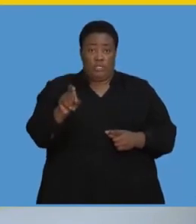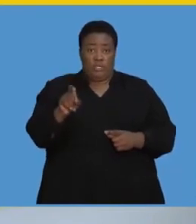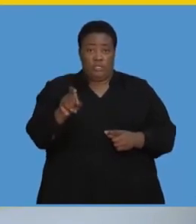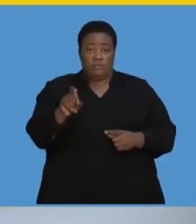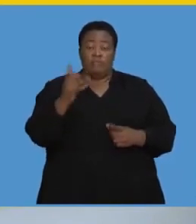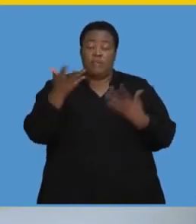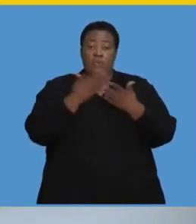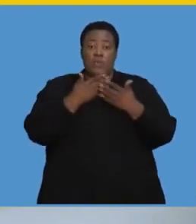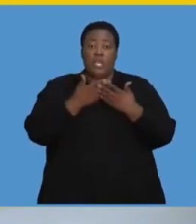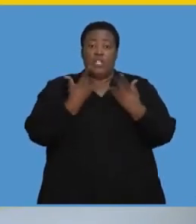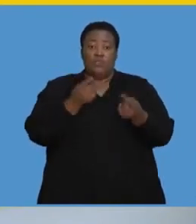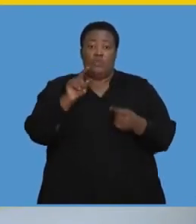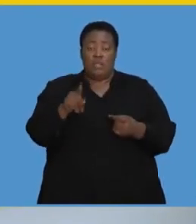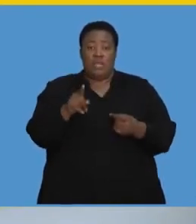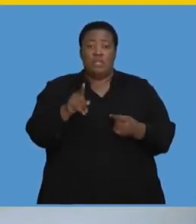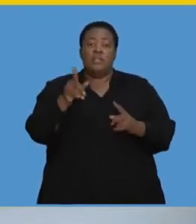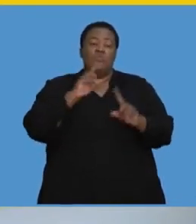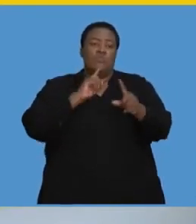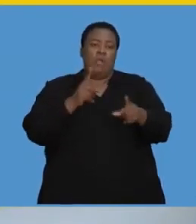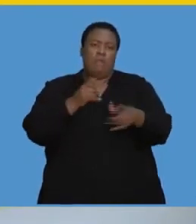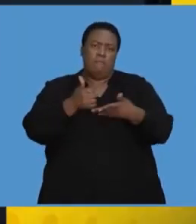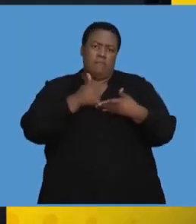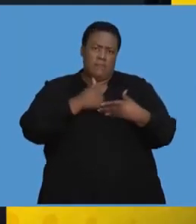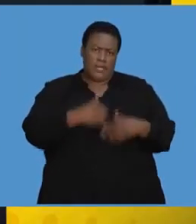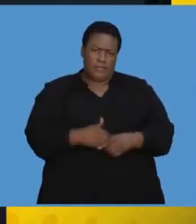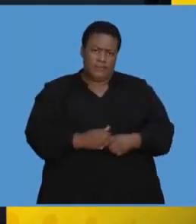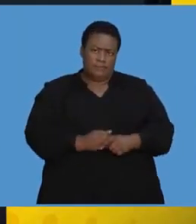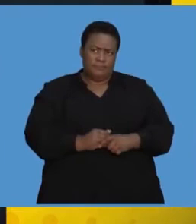that so that you can help answer. Okay, let's look at the question